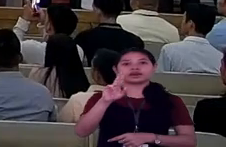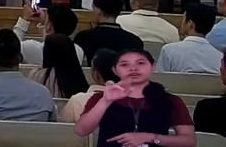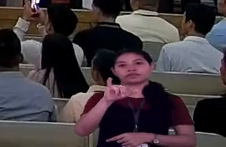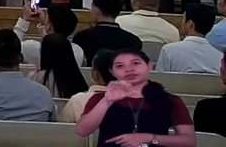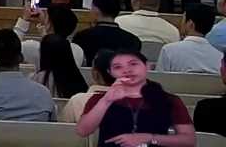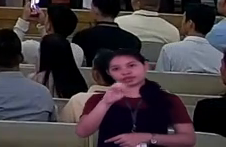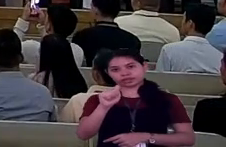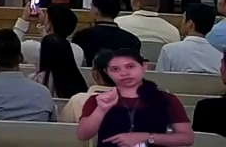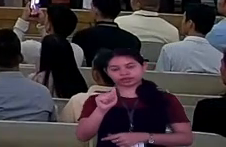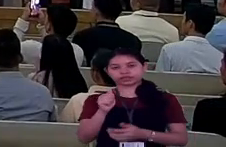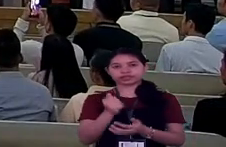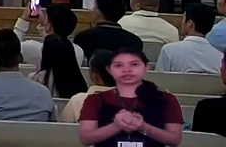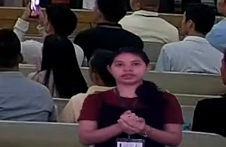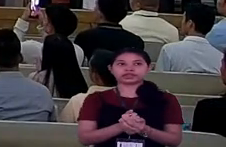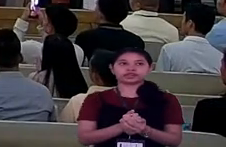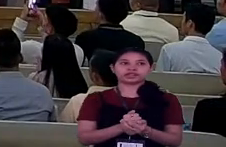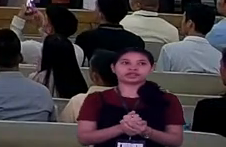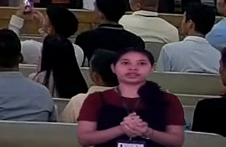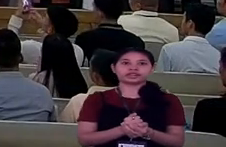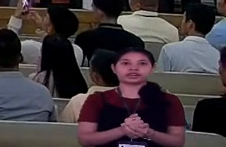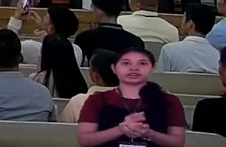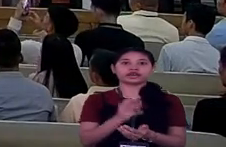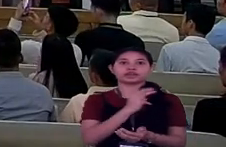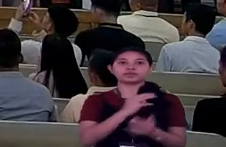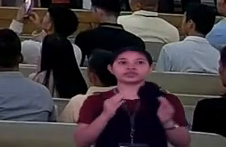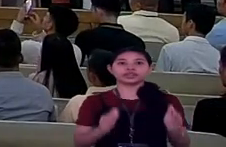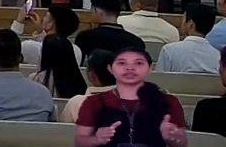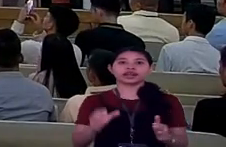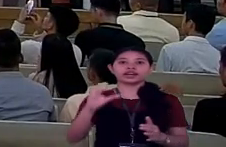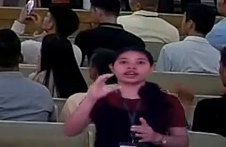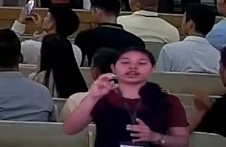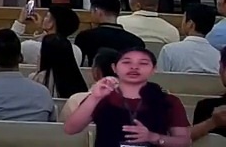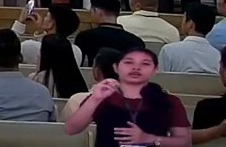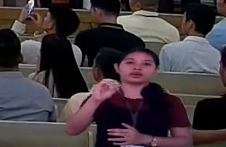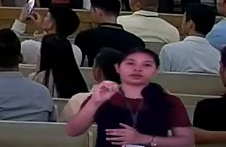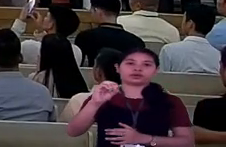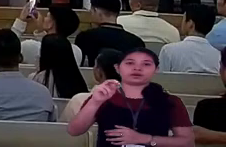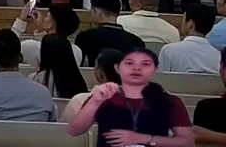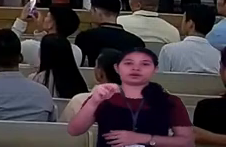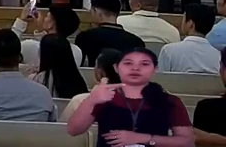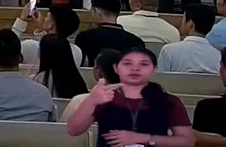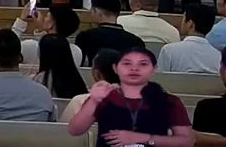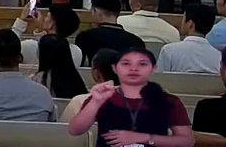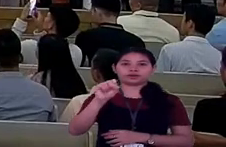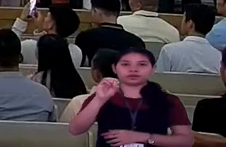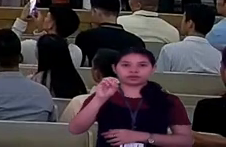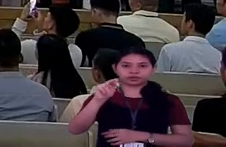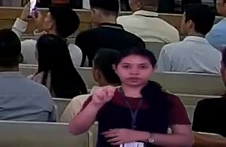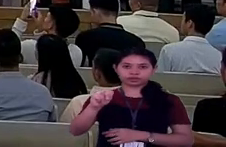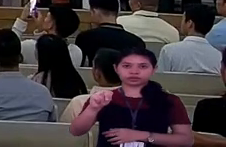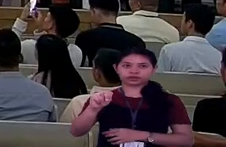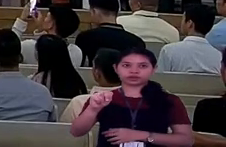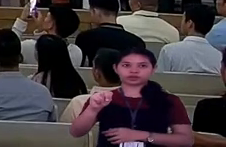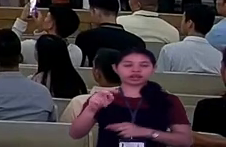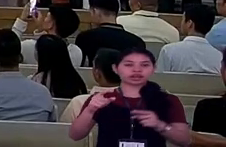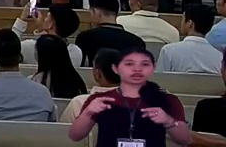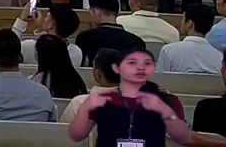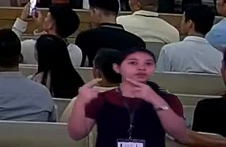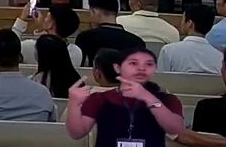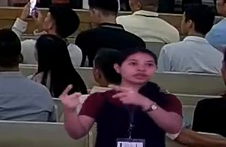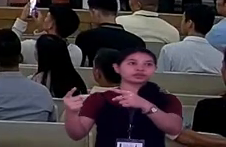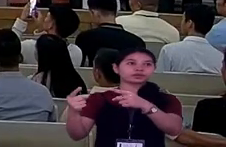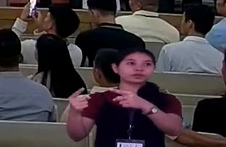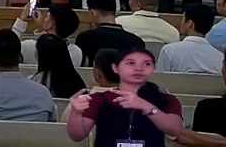Amen. Good morning, everyone. My name is Missionary John Kongson. My wife, Chris May. We are sent out from Rolling Baptist